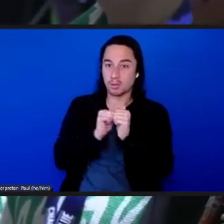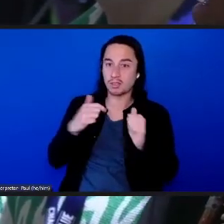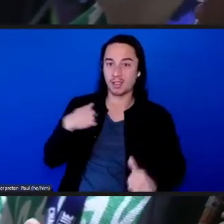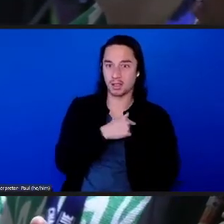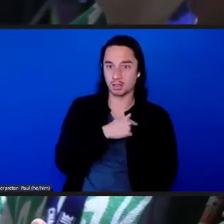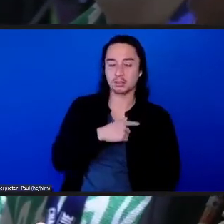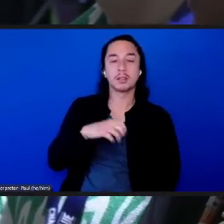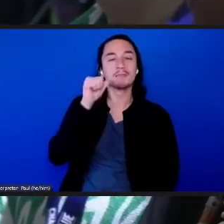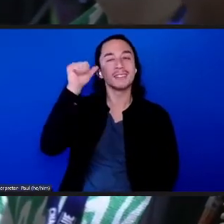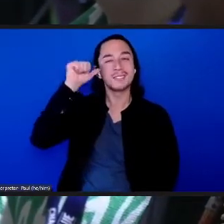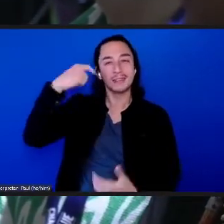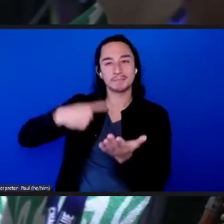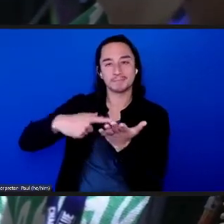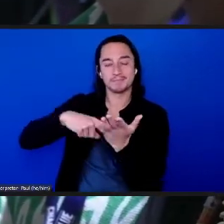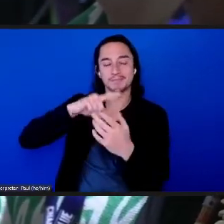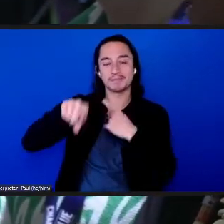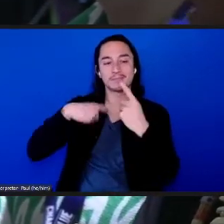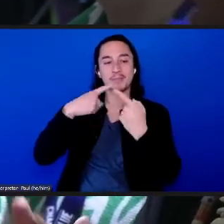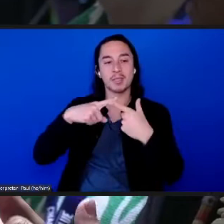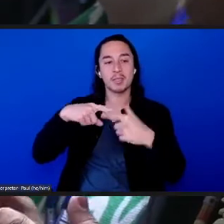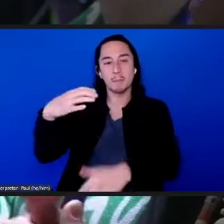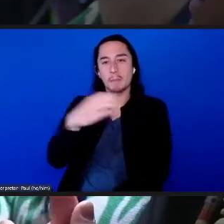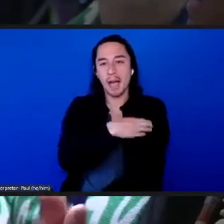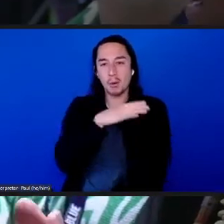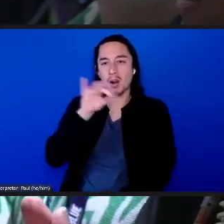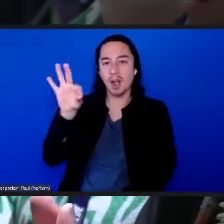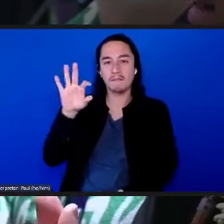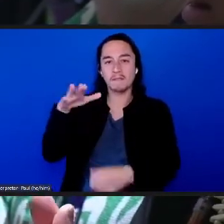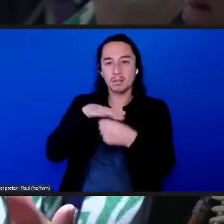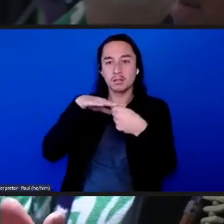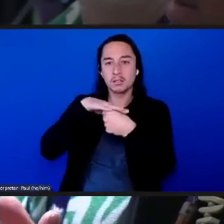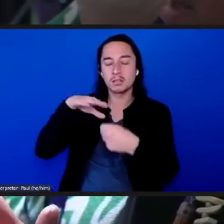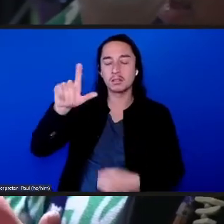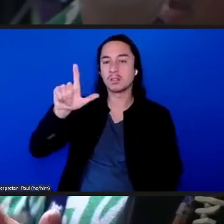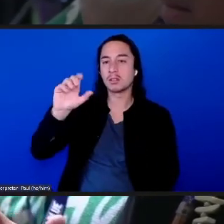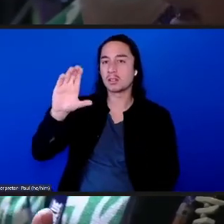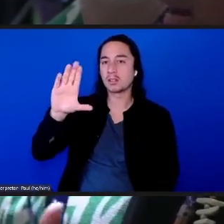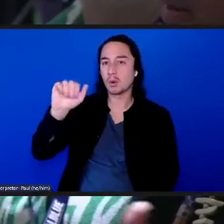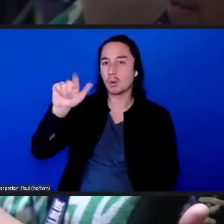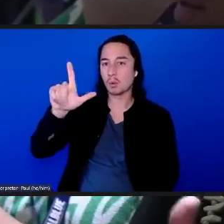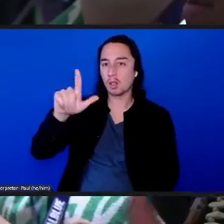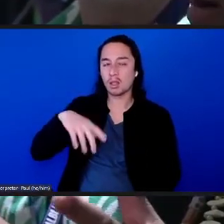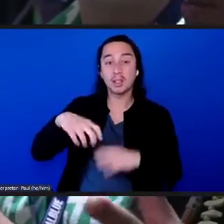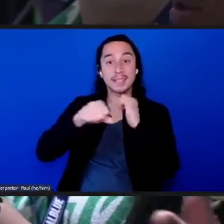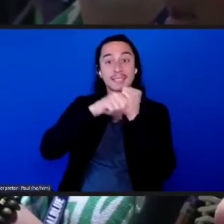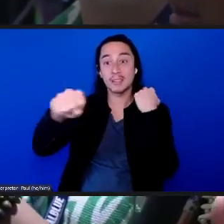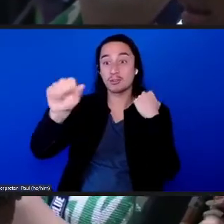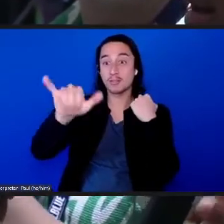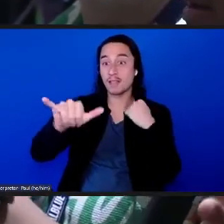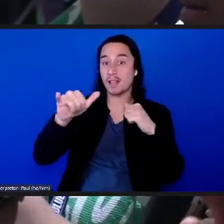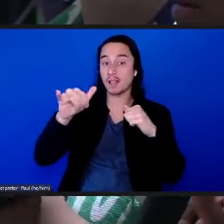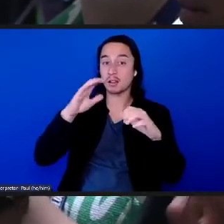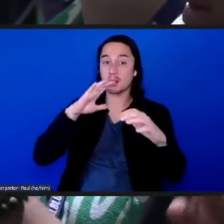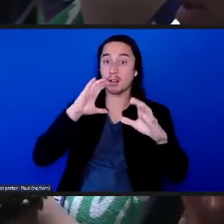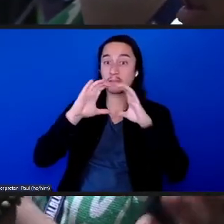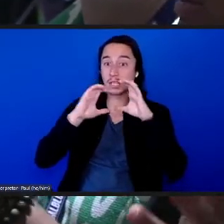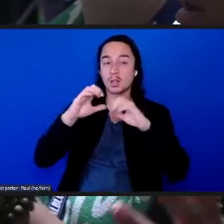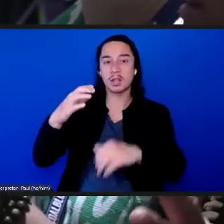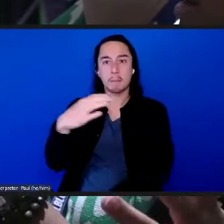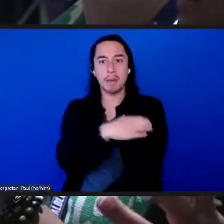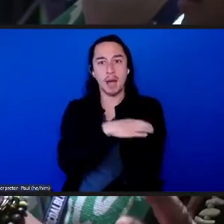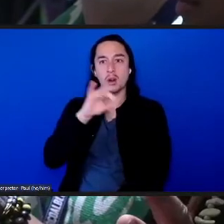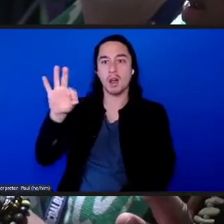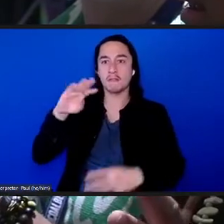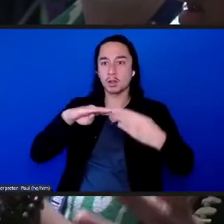of being local. And I think an extension of that conversation is the power of community, particularly here, the